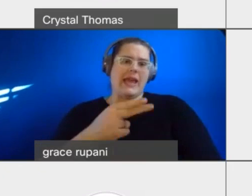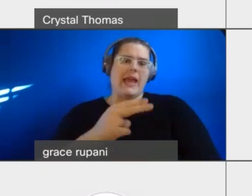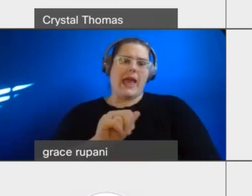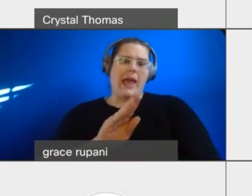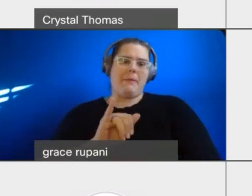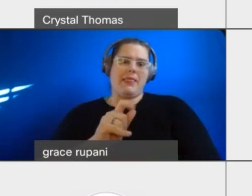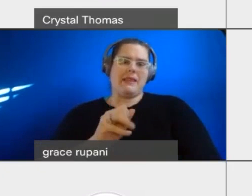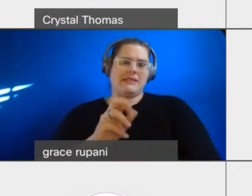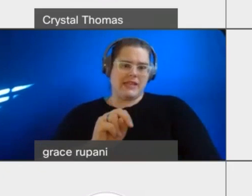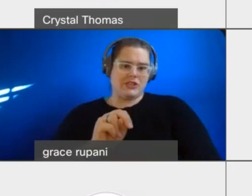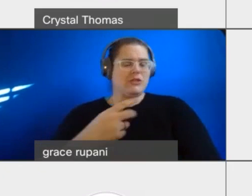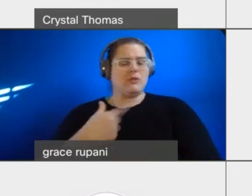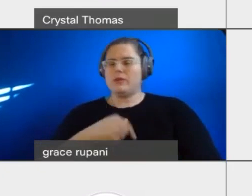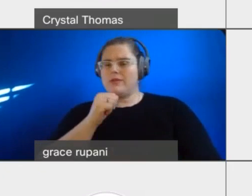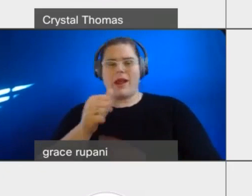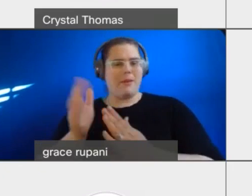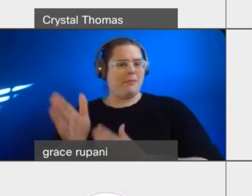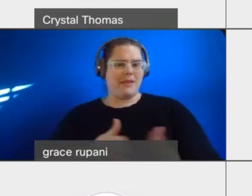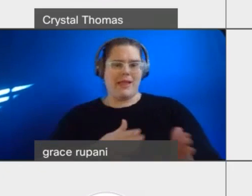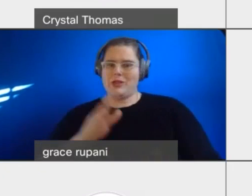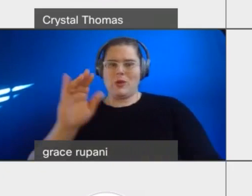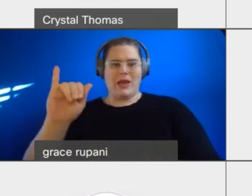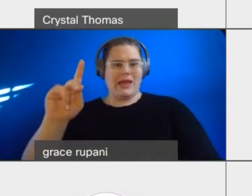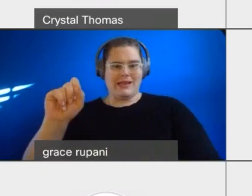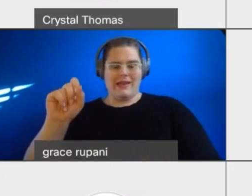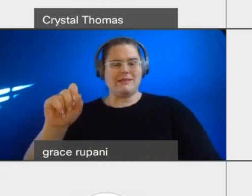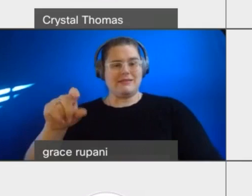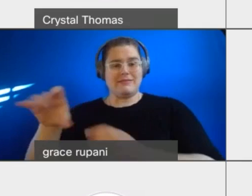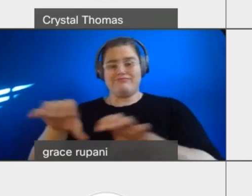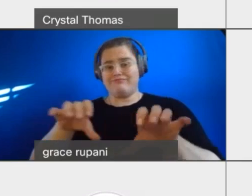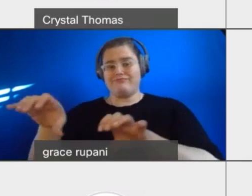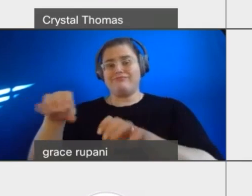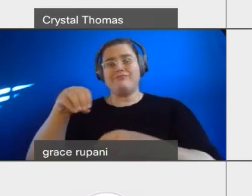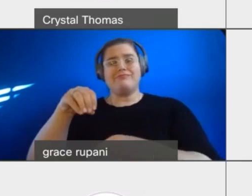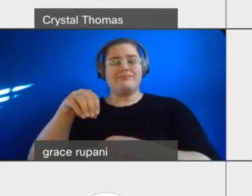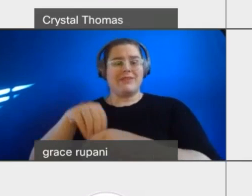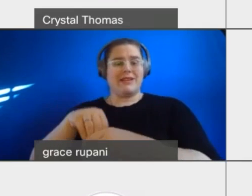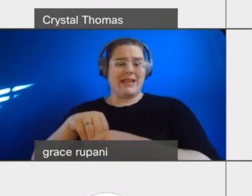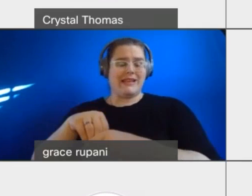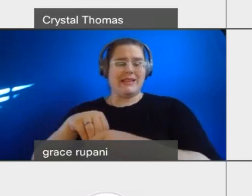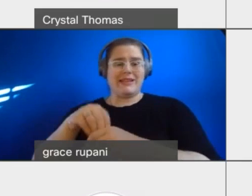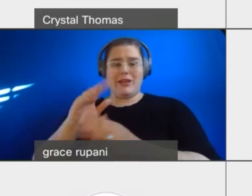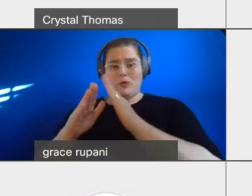IDS being conducted in a community-based building.